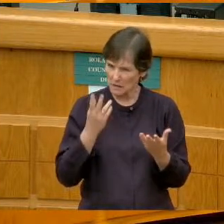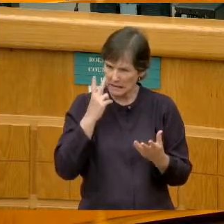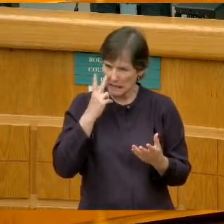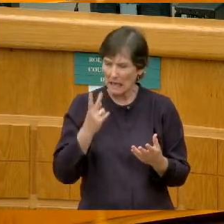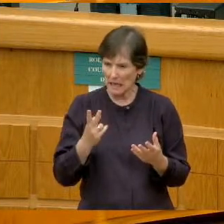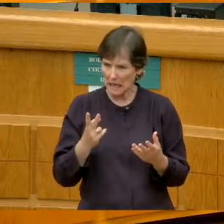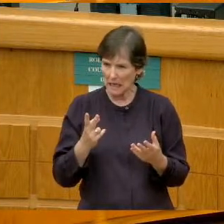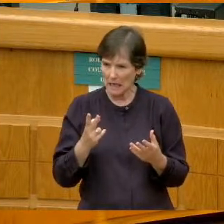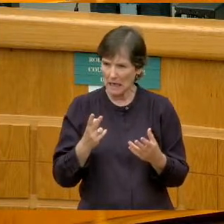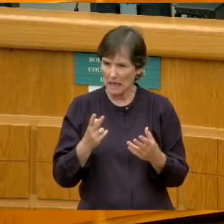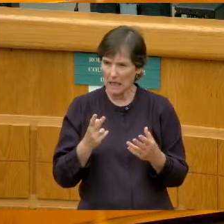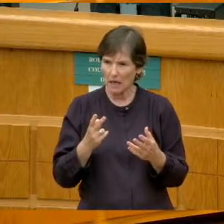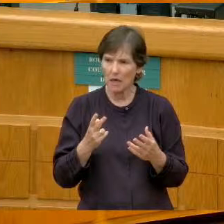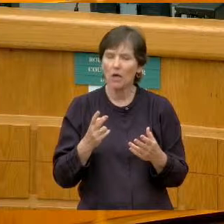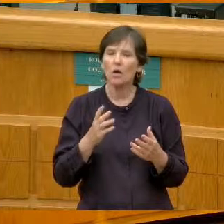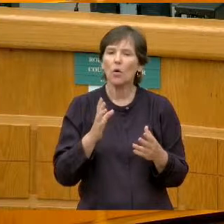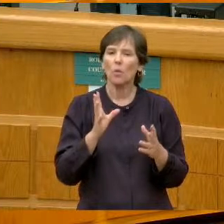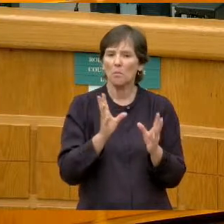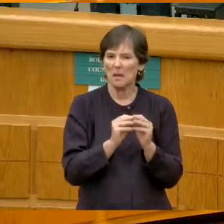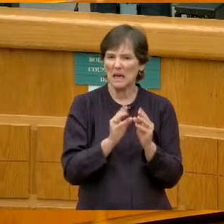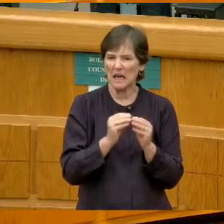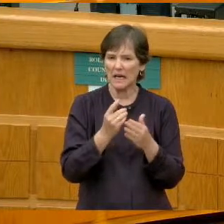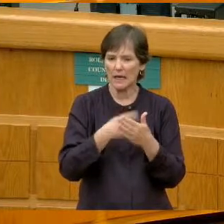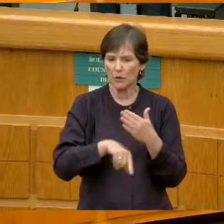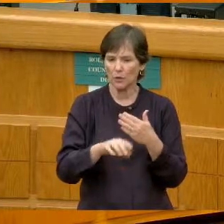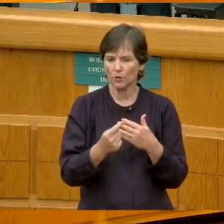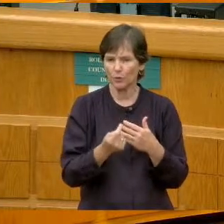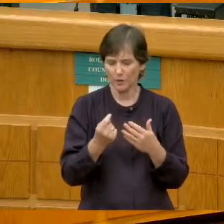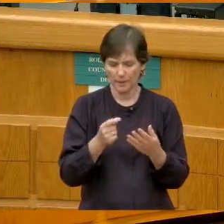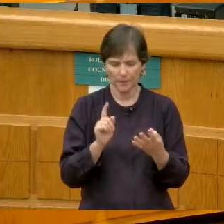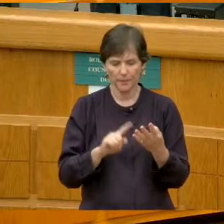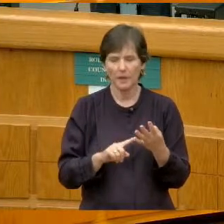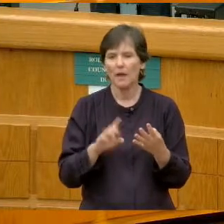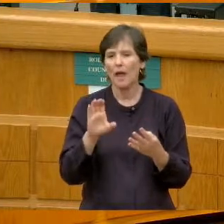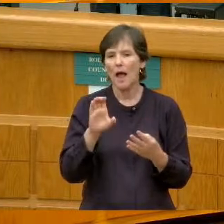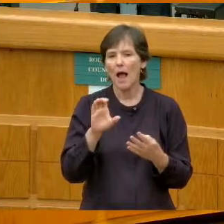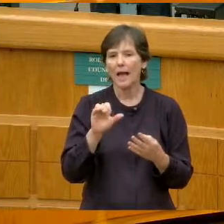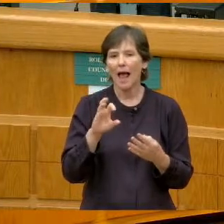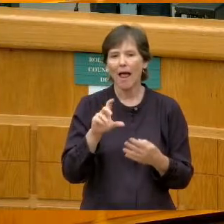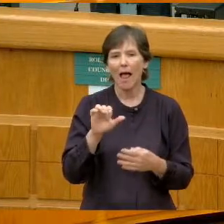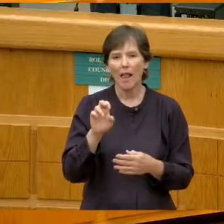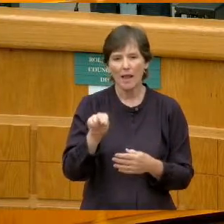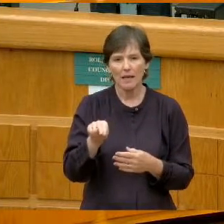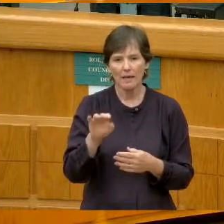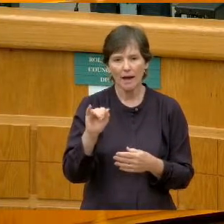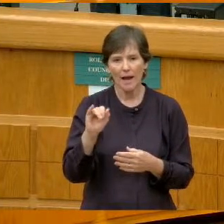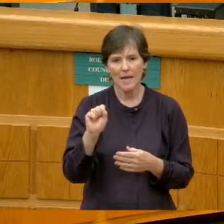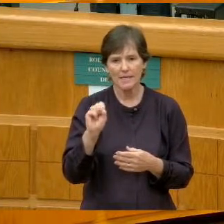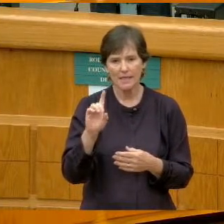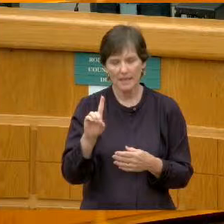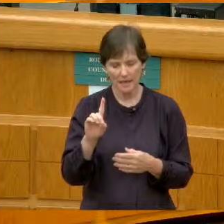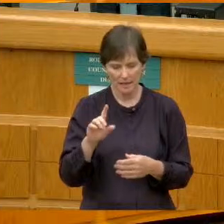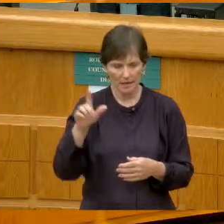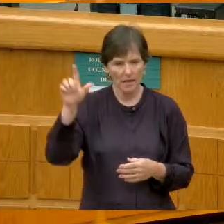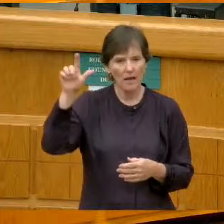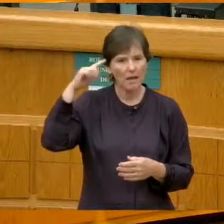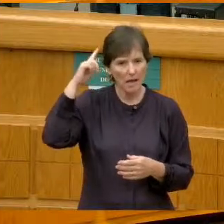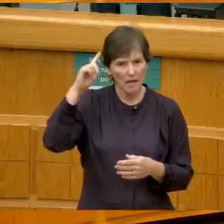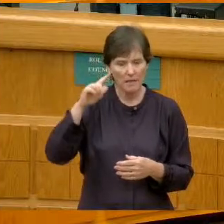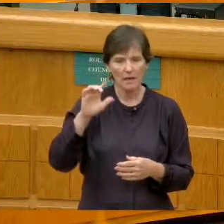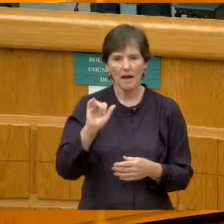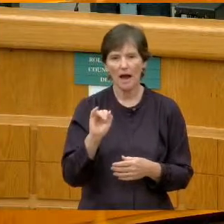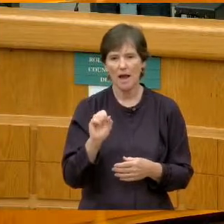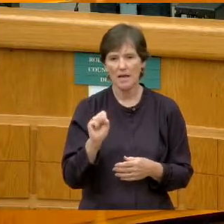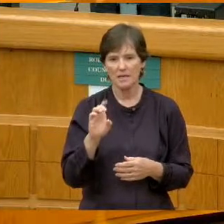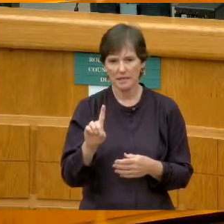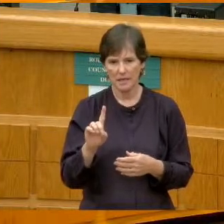on their school board meeting next Tuesday. Cal Allen ISD, London ISD, and then West